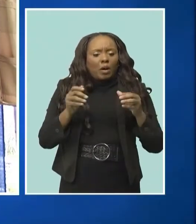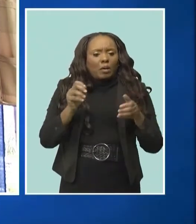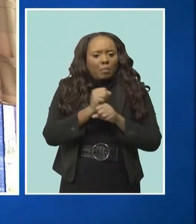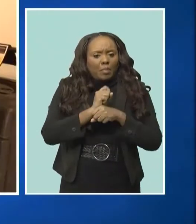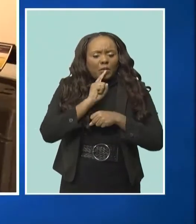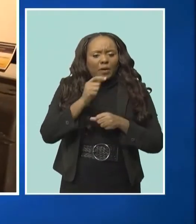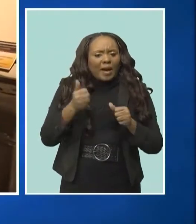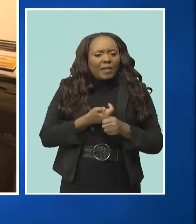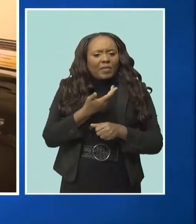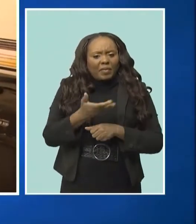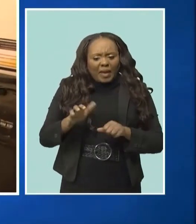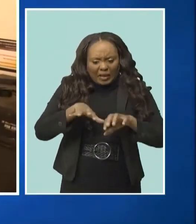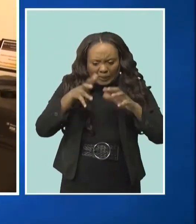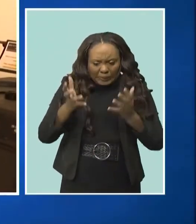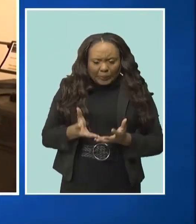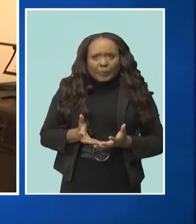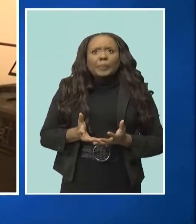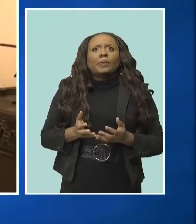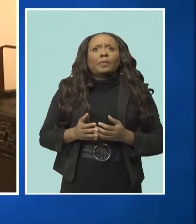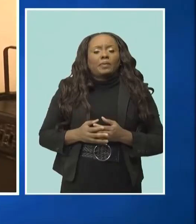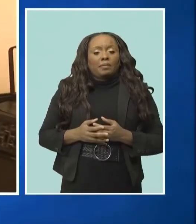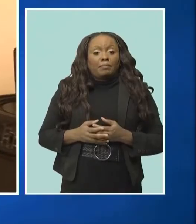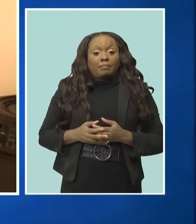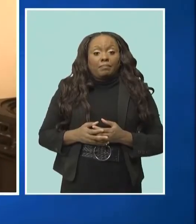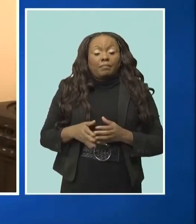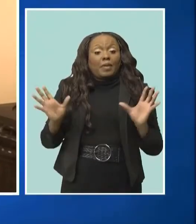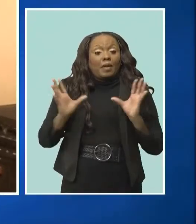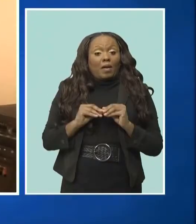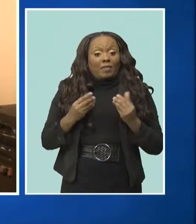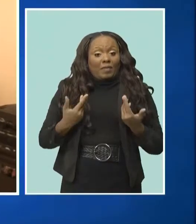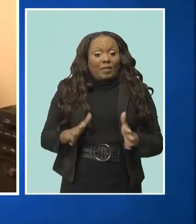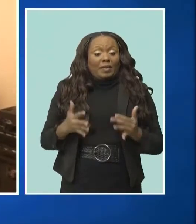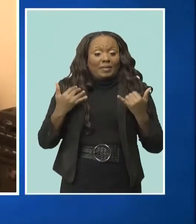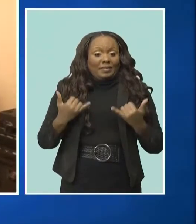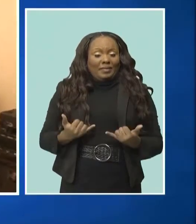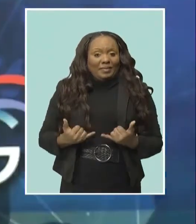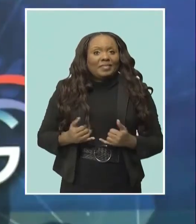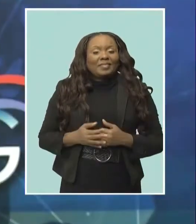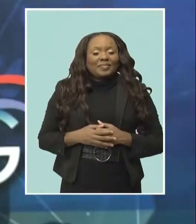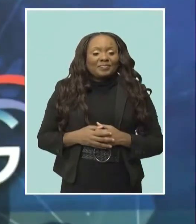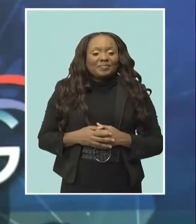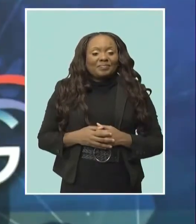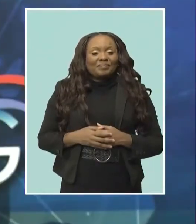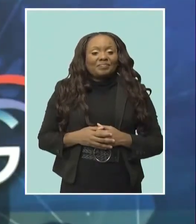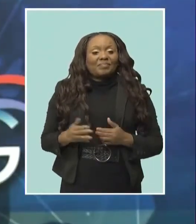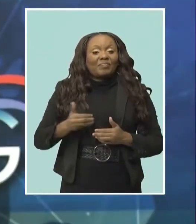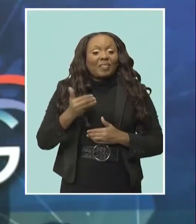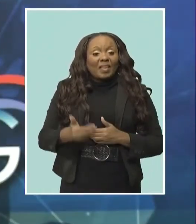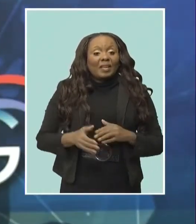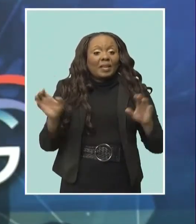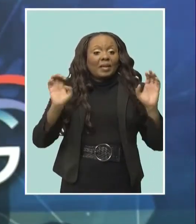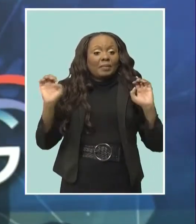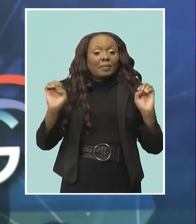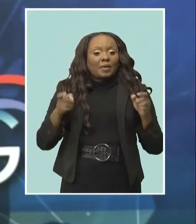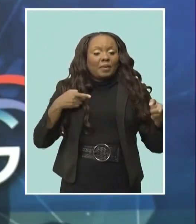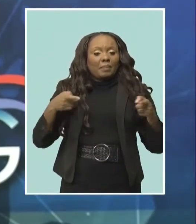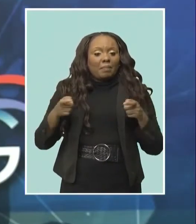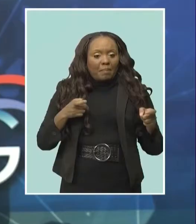of. The conference ended today. Wendy Burke, CBC News. Coming up, an